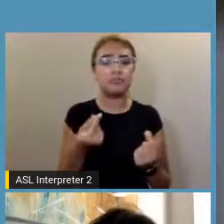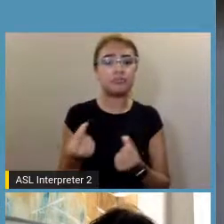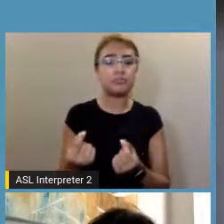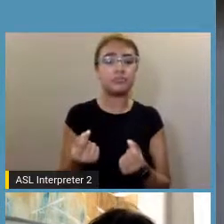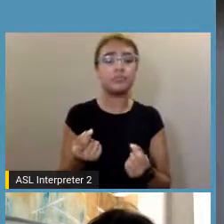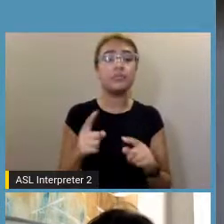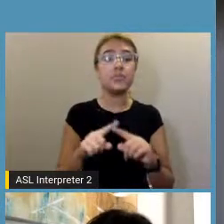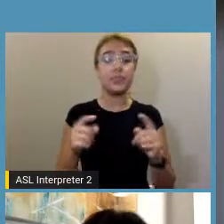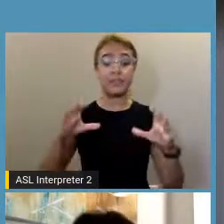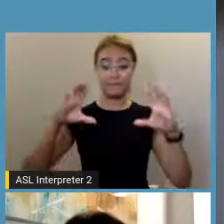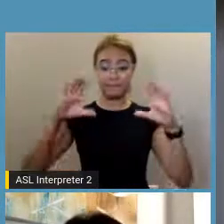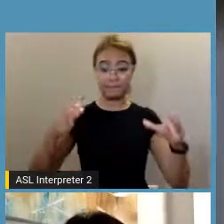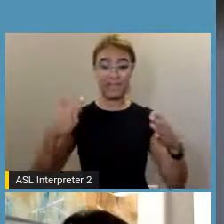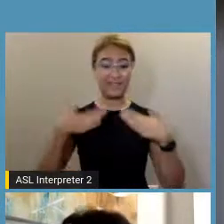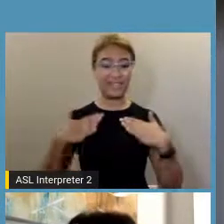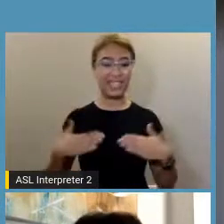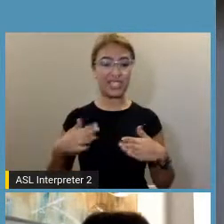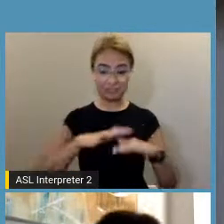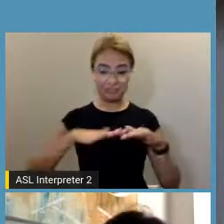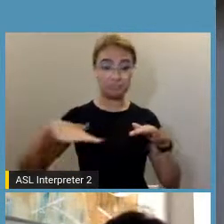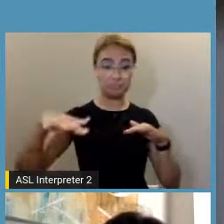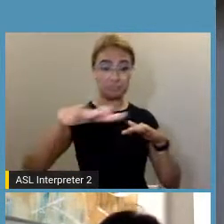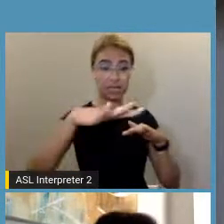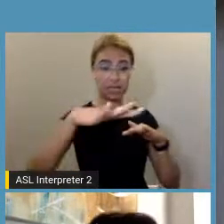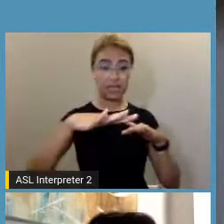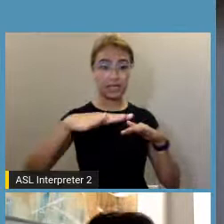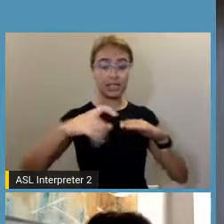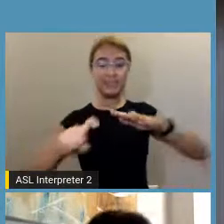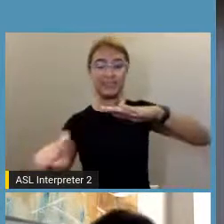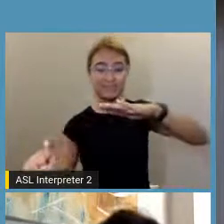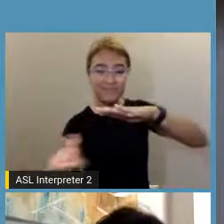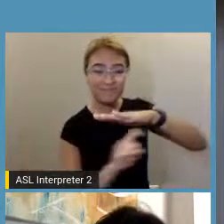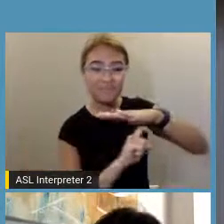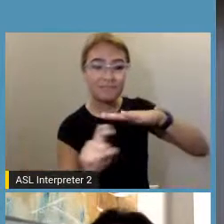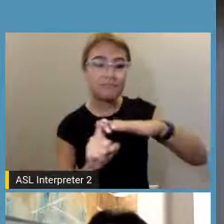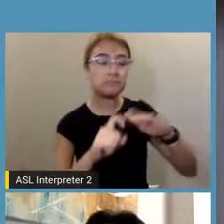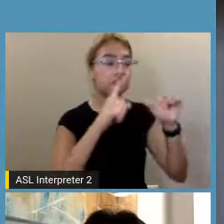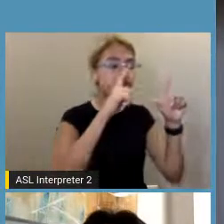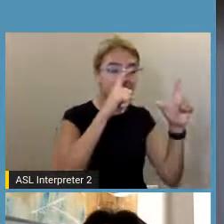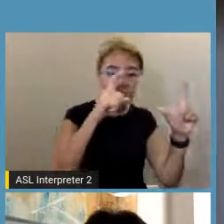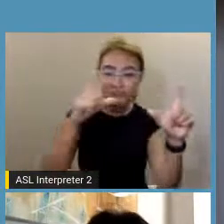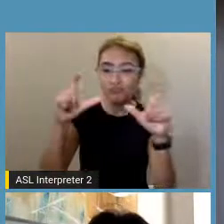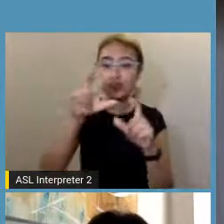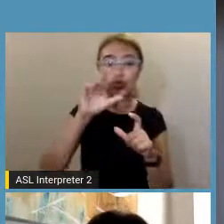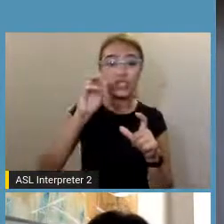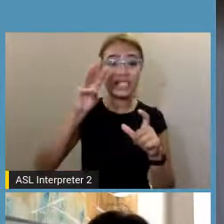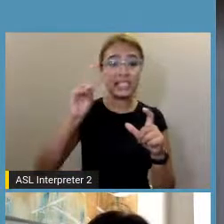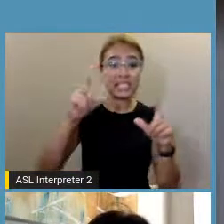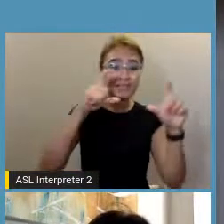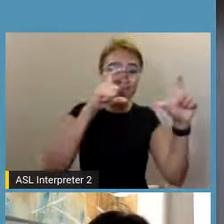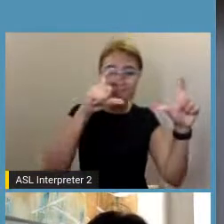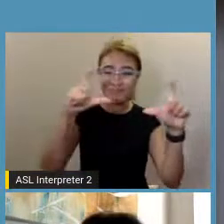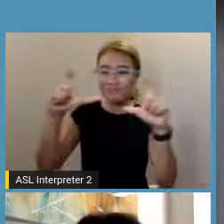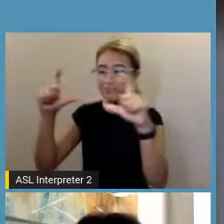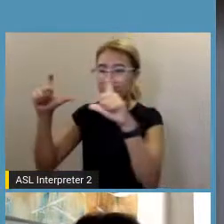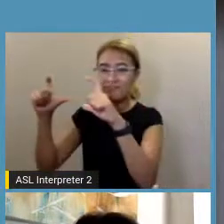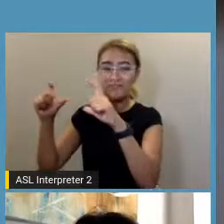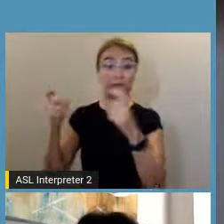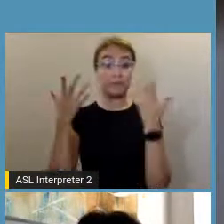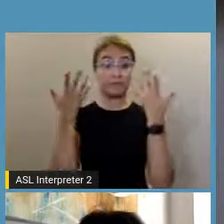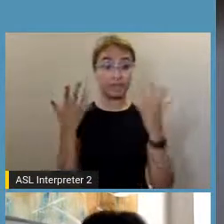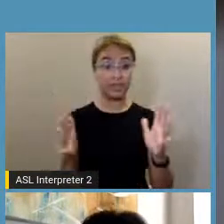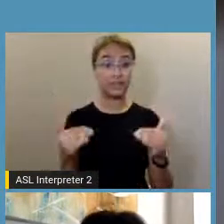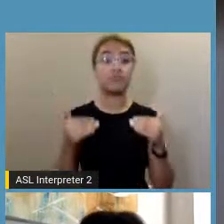physical space and you scan it, you photograph it in 360 degrees, and then you